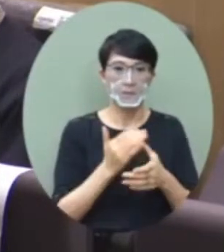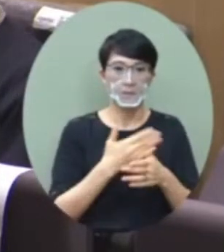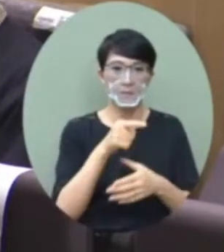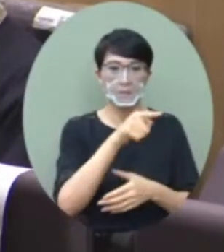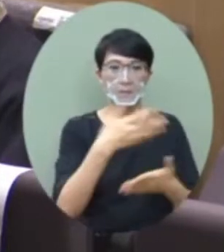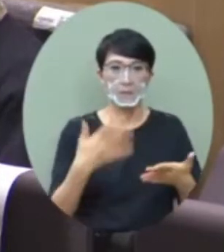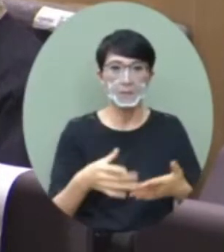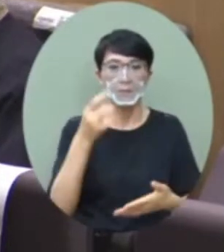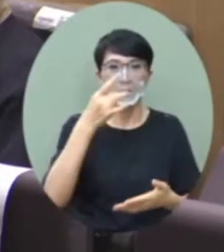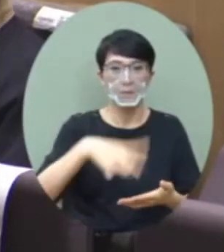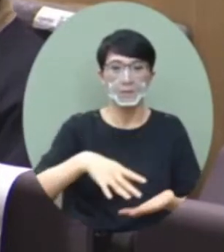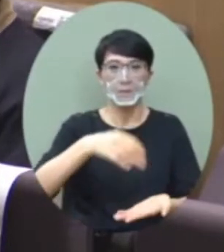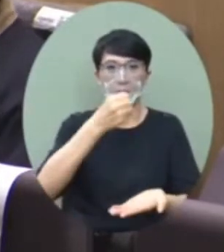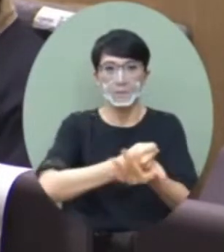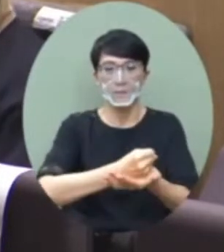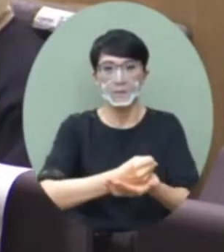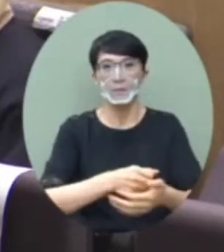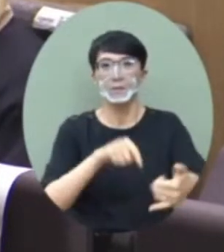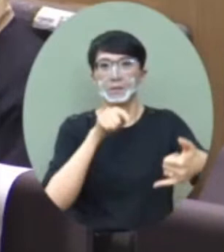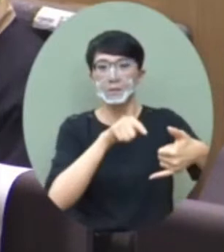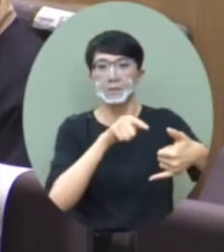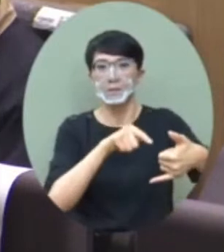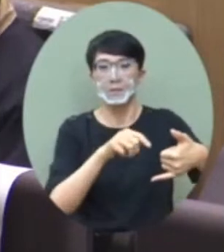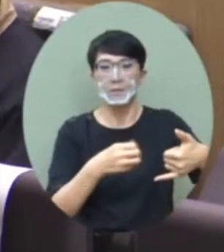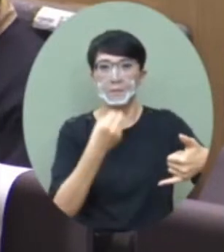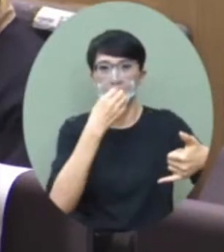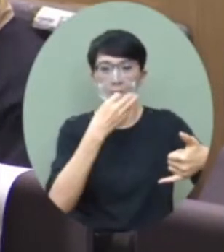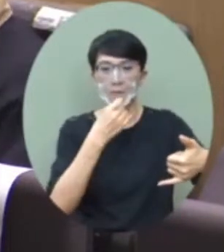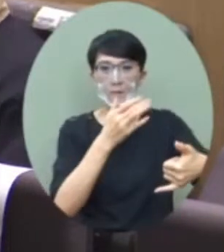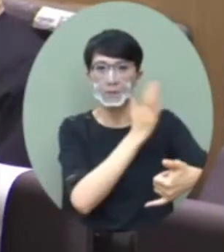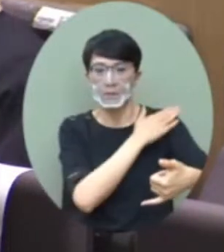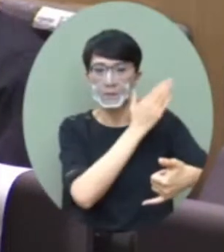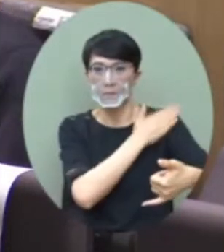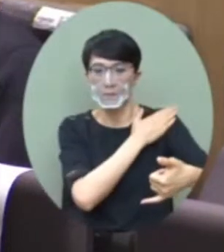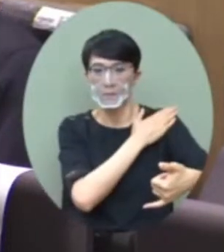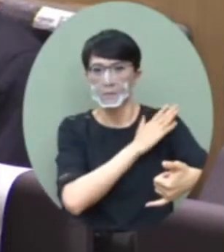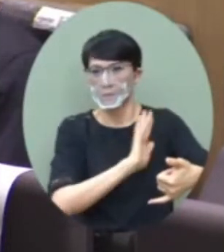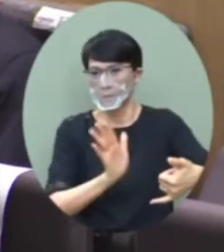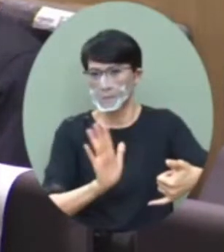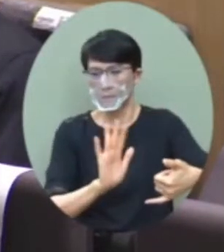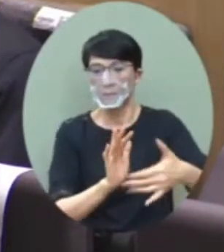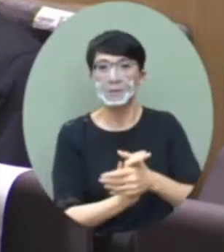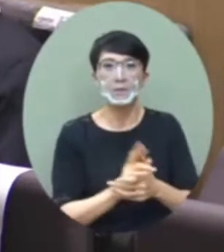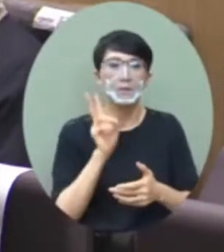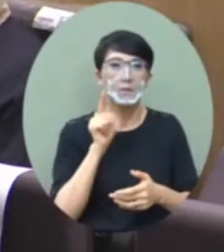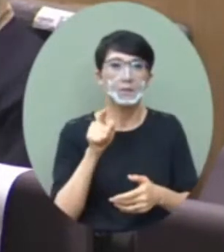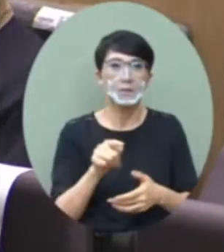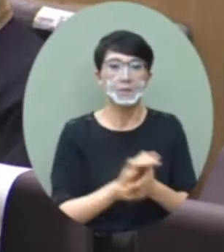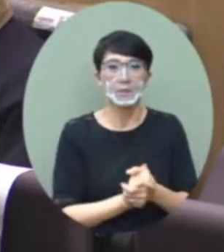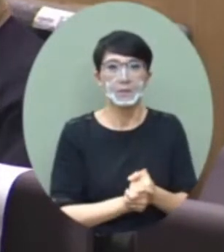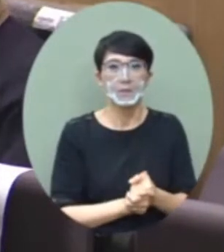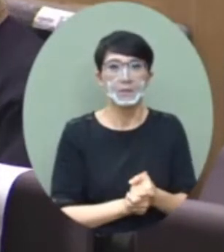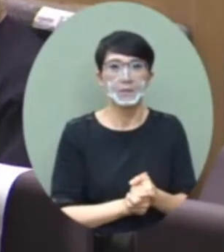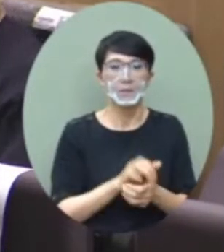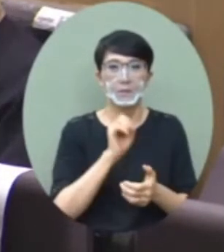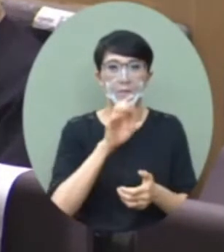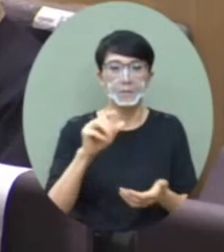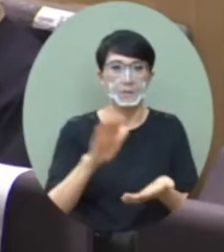other ways and means can you ensure that the public have confidence in them? I'll first explain